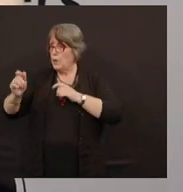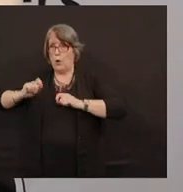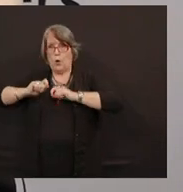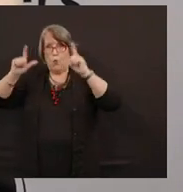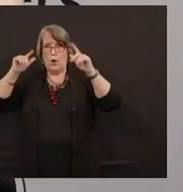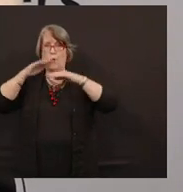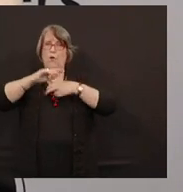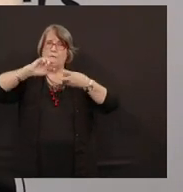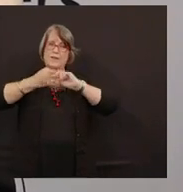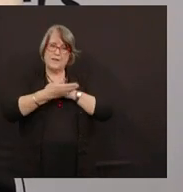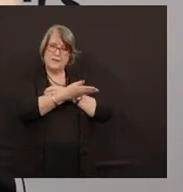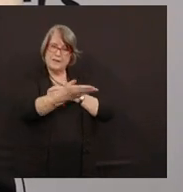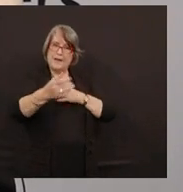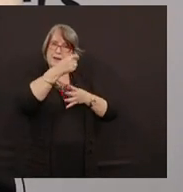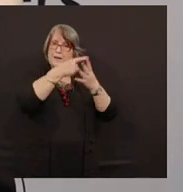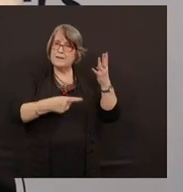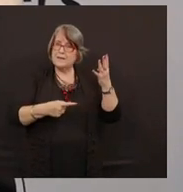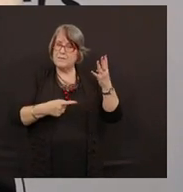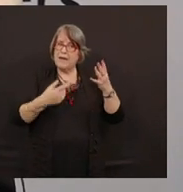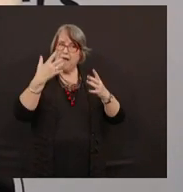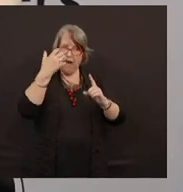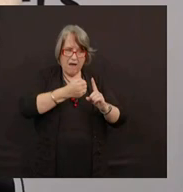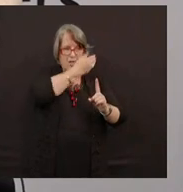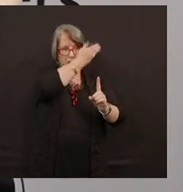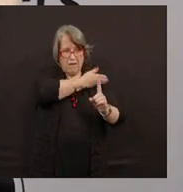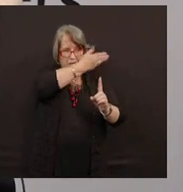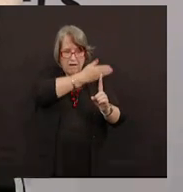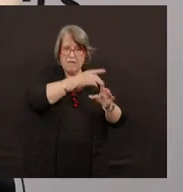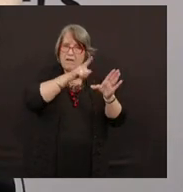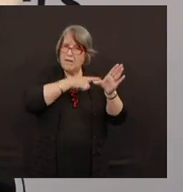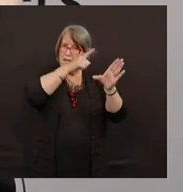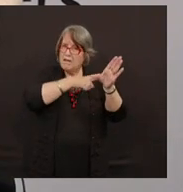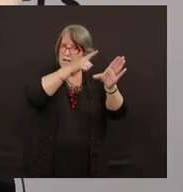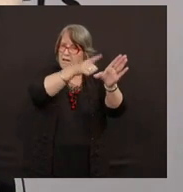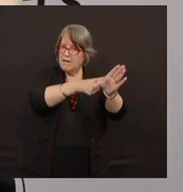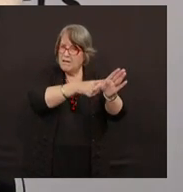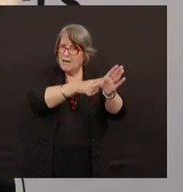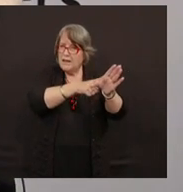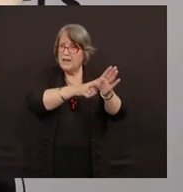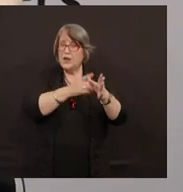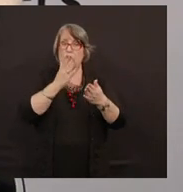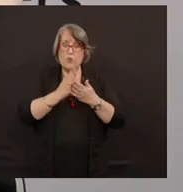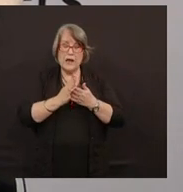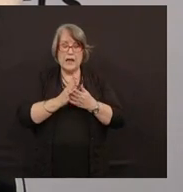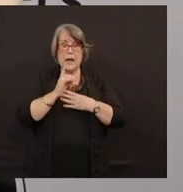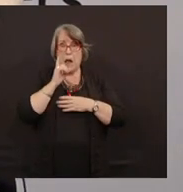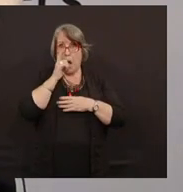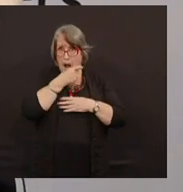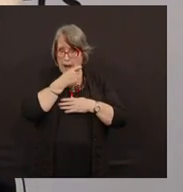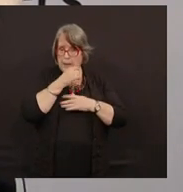of the issues that people living with disability have faced for many, many years now in a very ugly and vicious